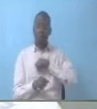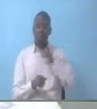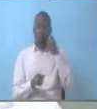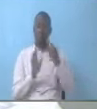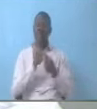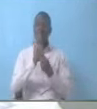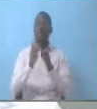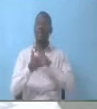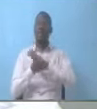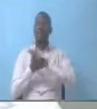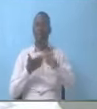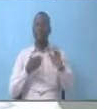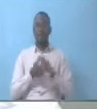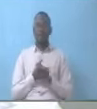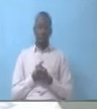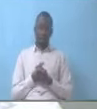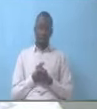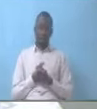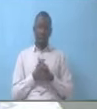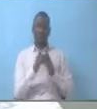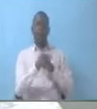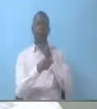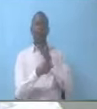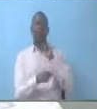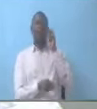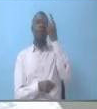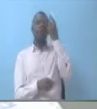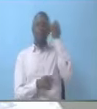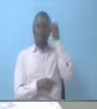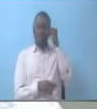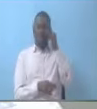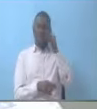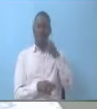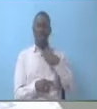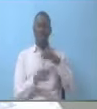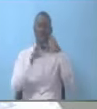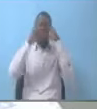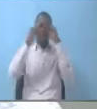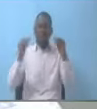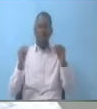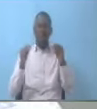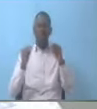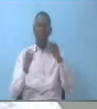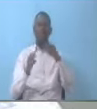nga feñal. His course idea was that the chambers needed a better working environment. Xalaat bu